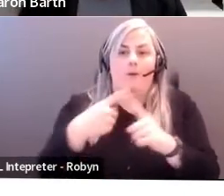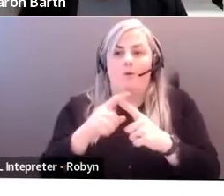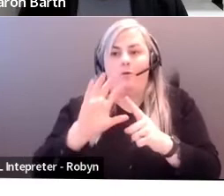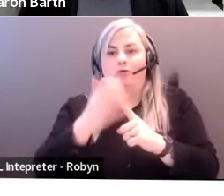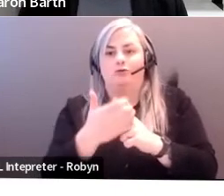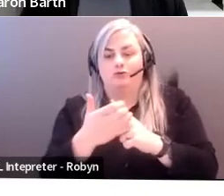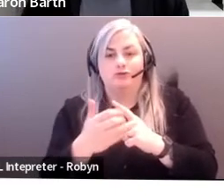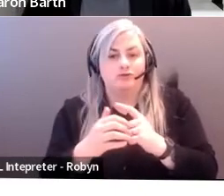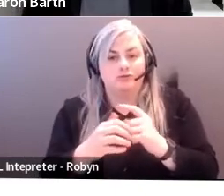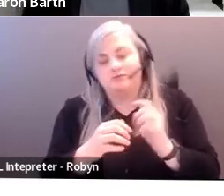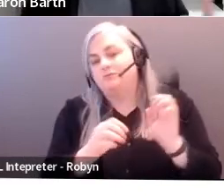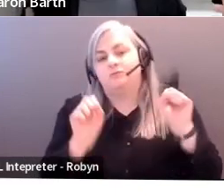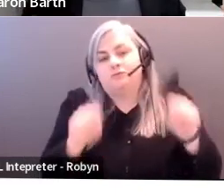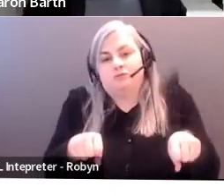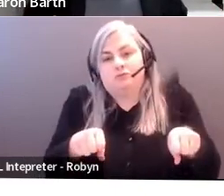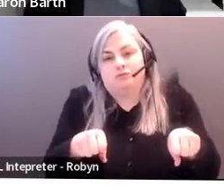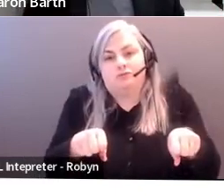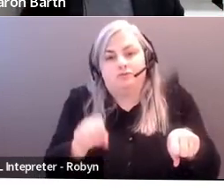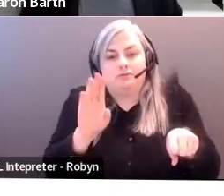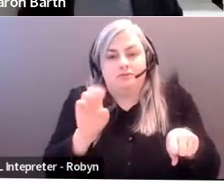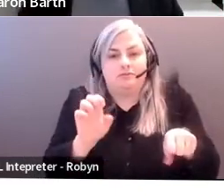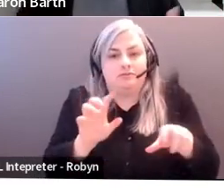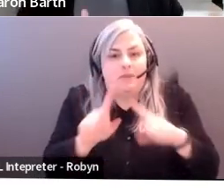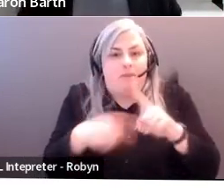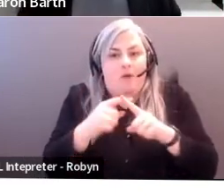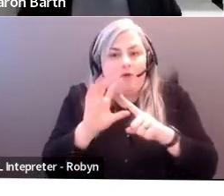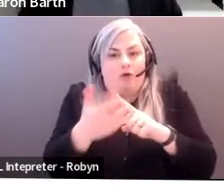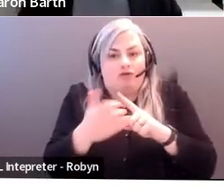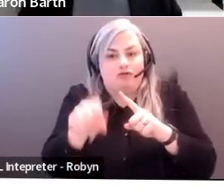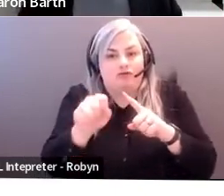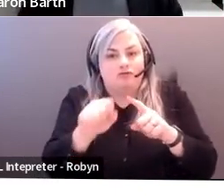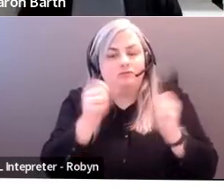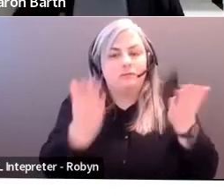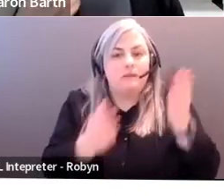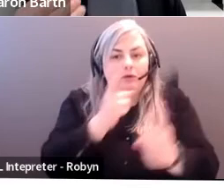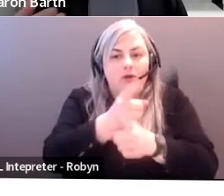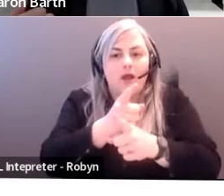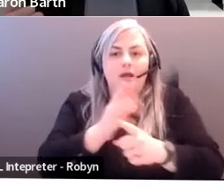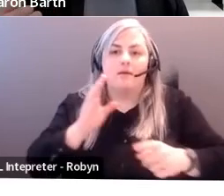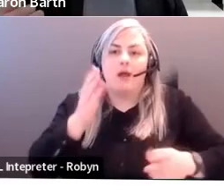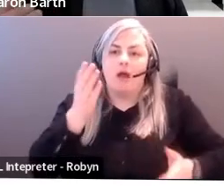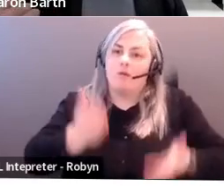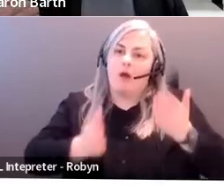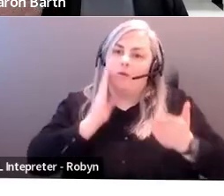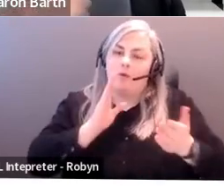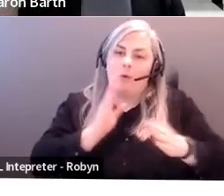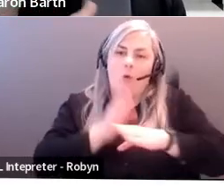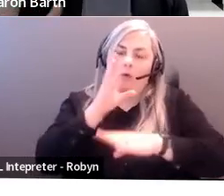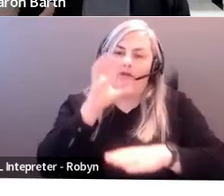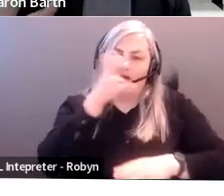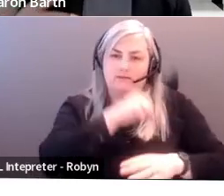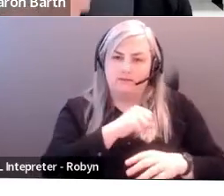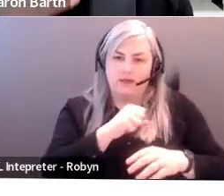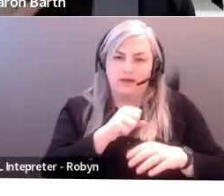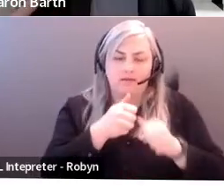culture. And it's like, it could be a lot about culture. That could be correct, but you're going to overestimate, based